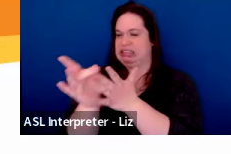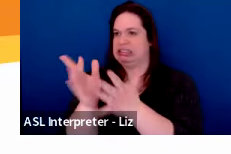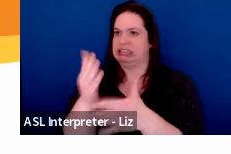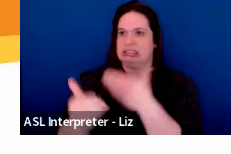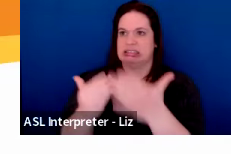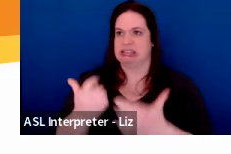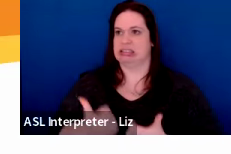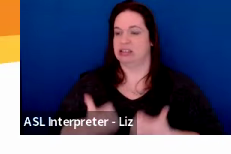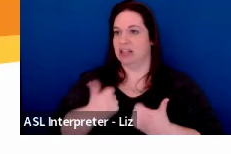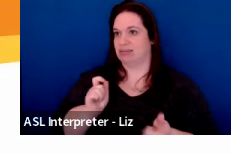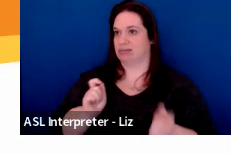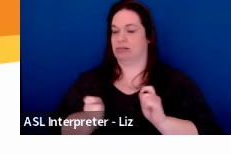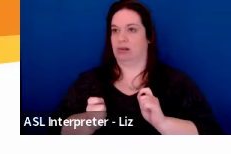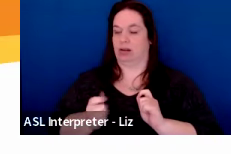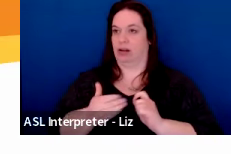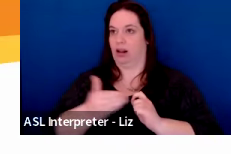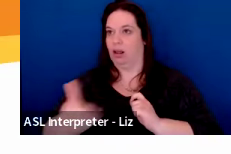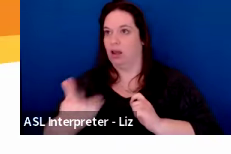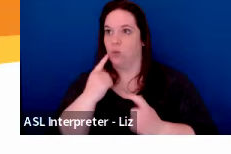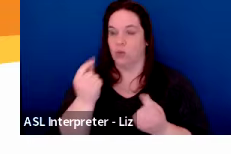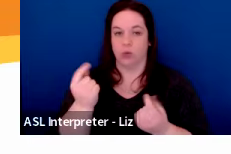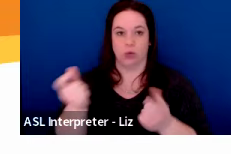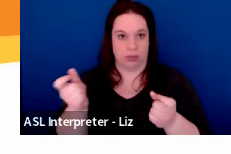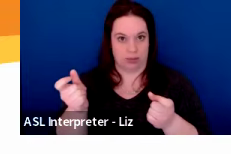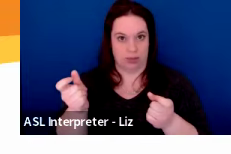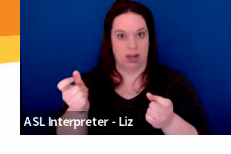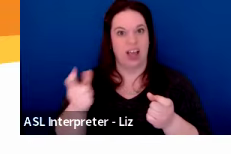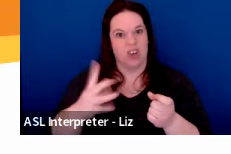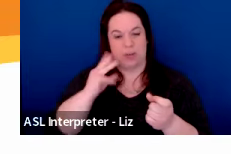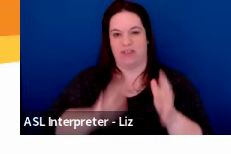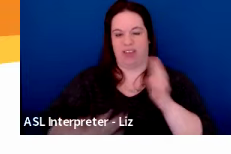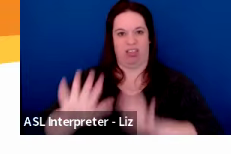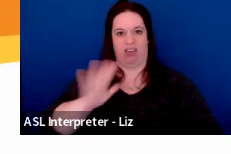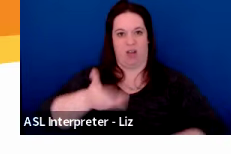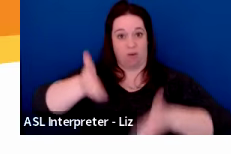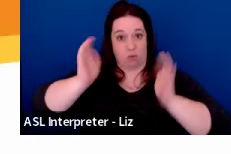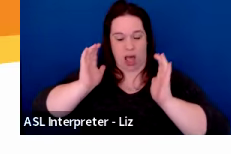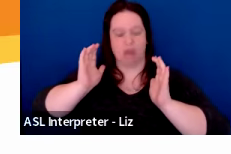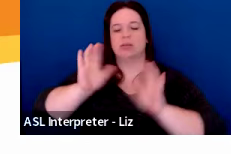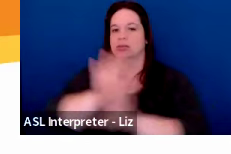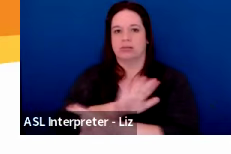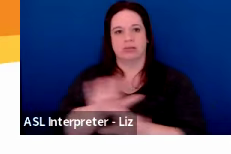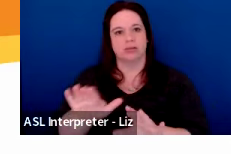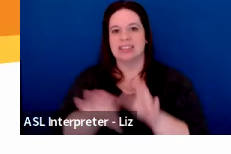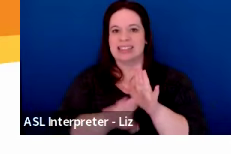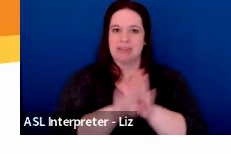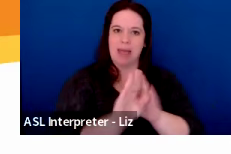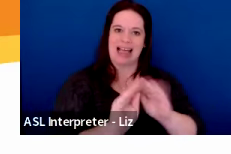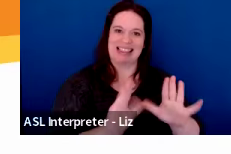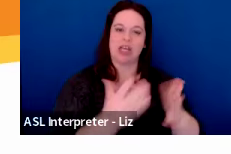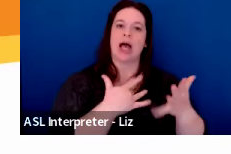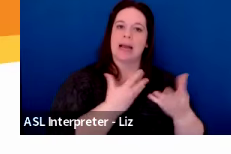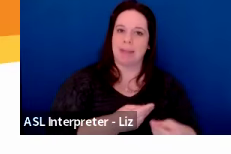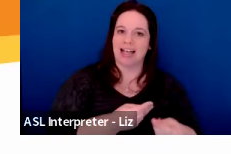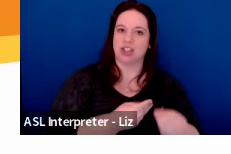And from that experience, she was driven to create a clear, compassionate framework of support for individuals living with